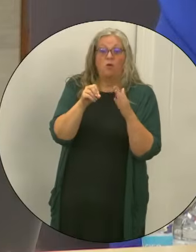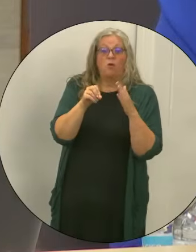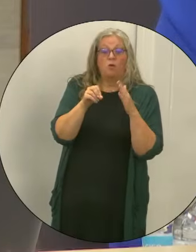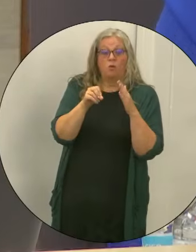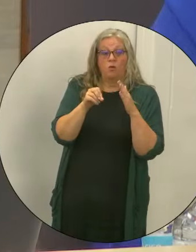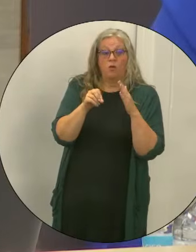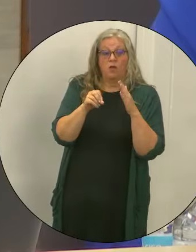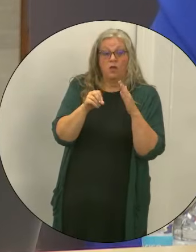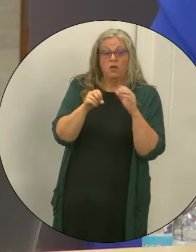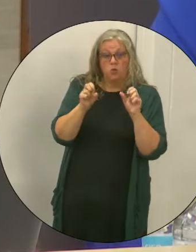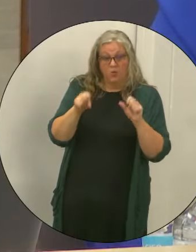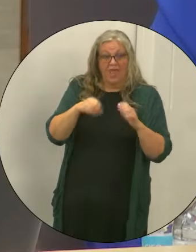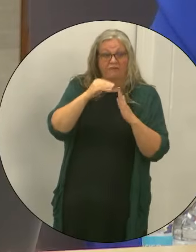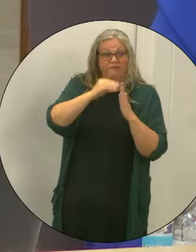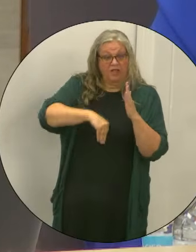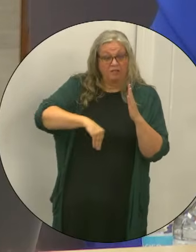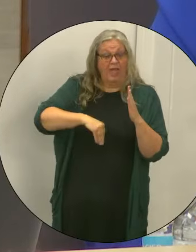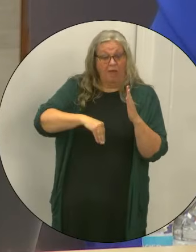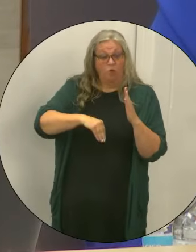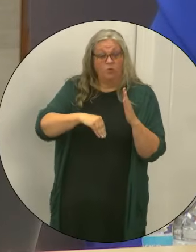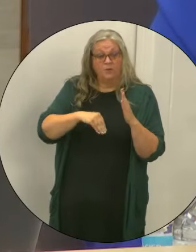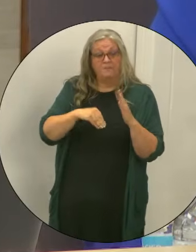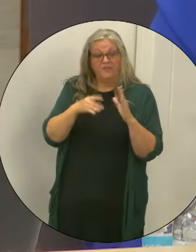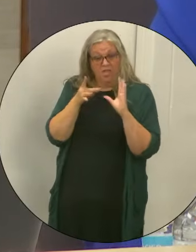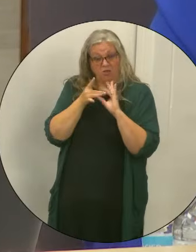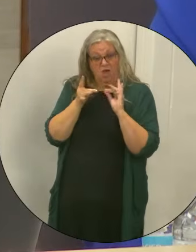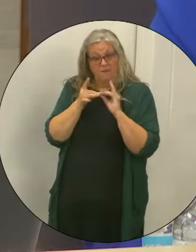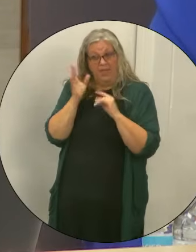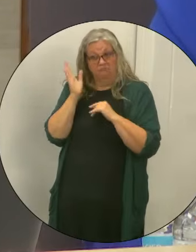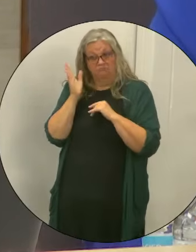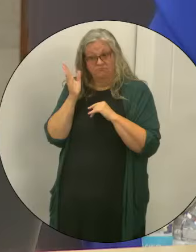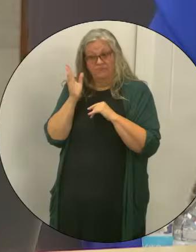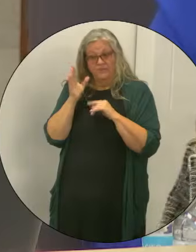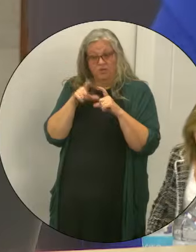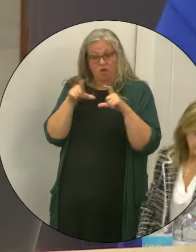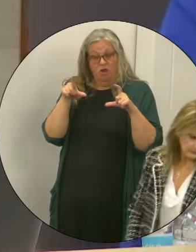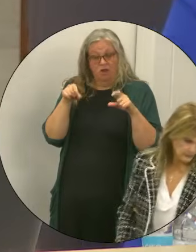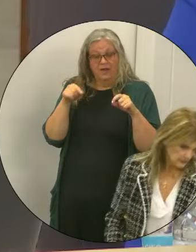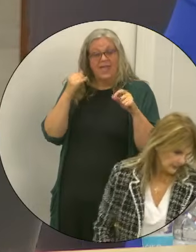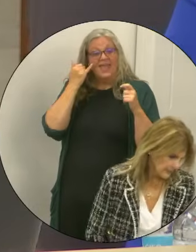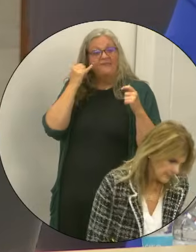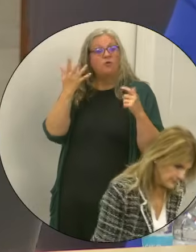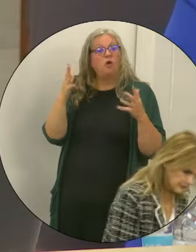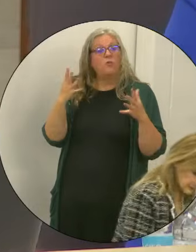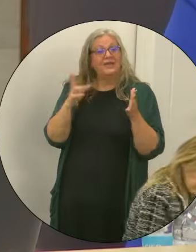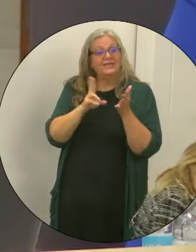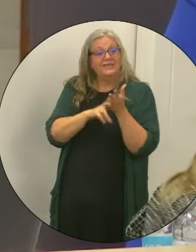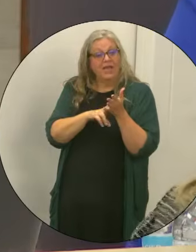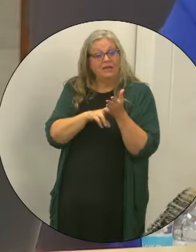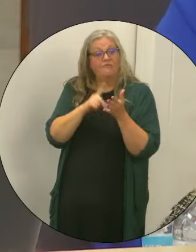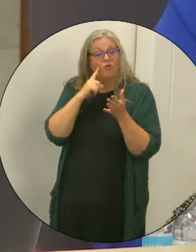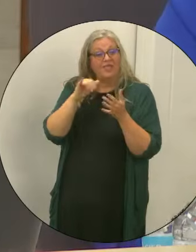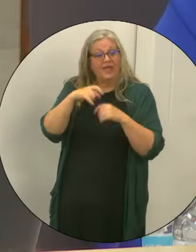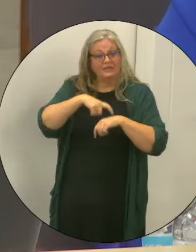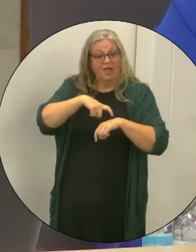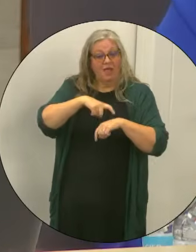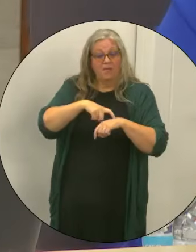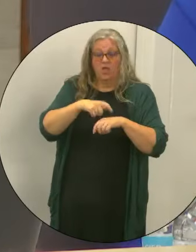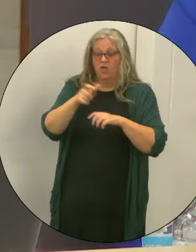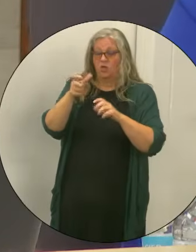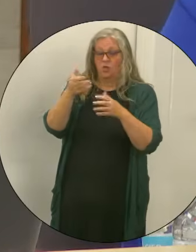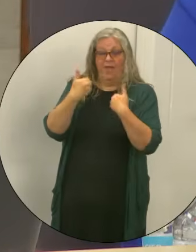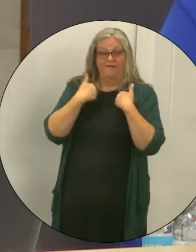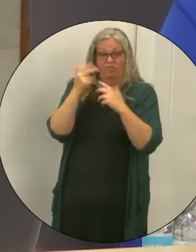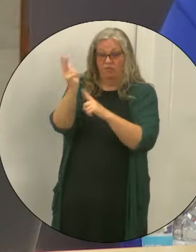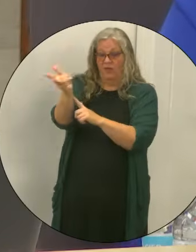time to fill out a public comment card to speak on that. If you're already signed up for that time, then you only get those 3